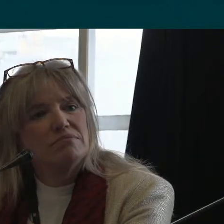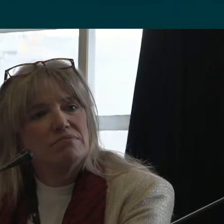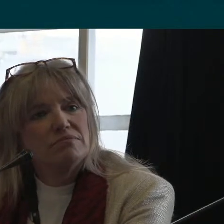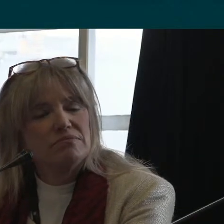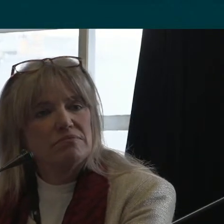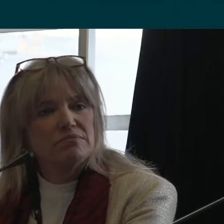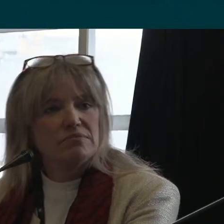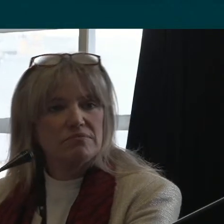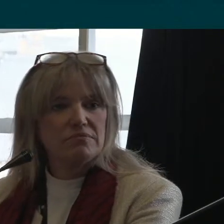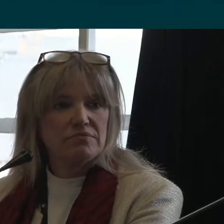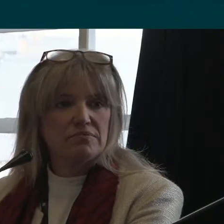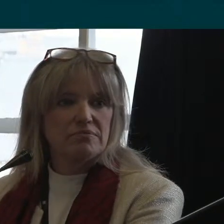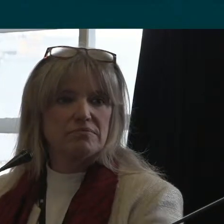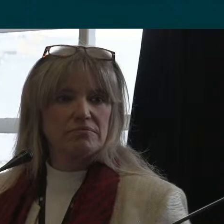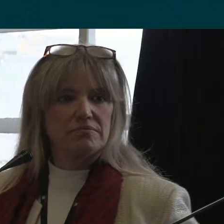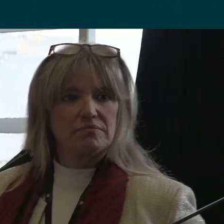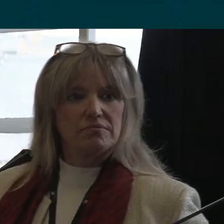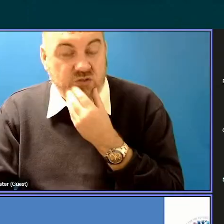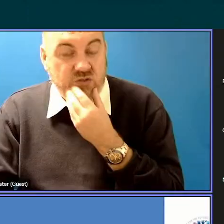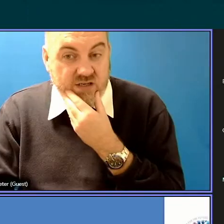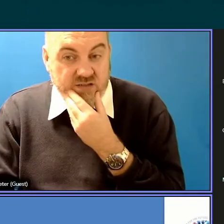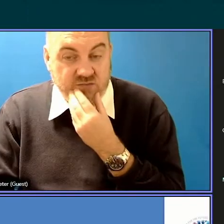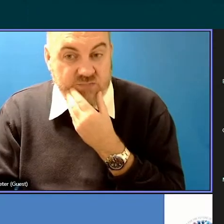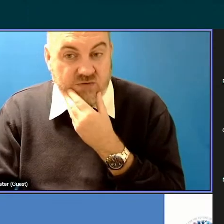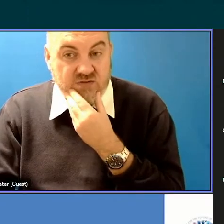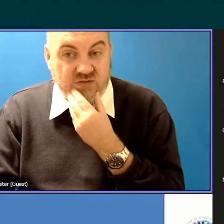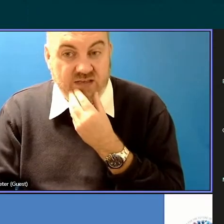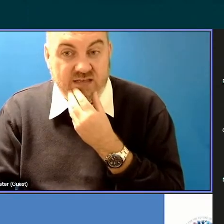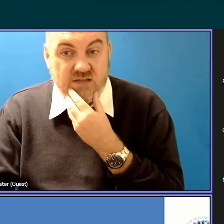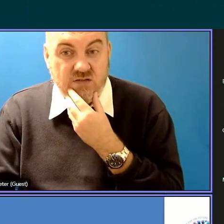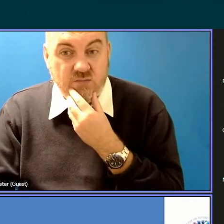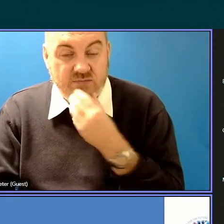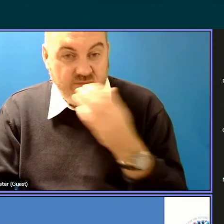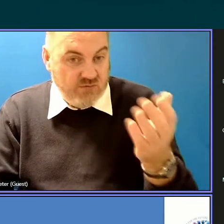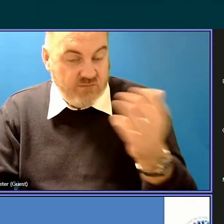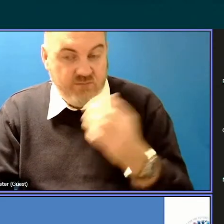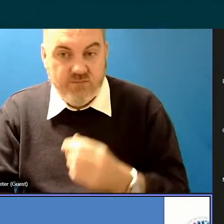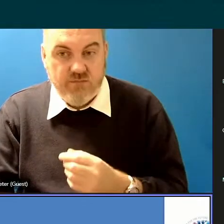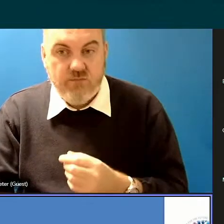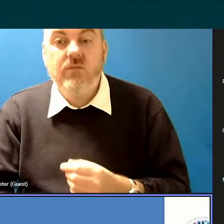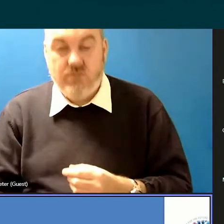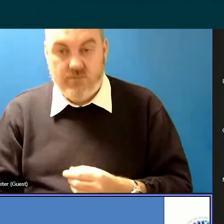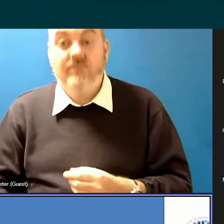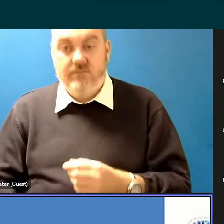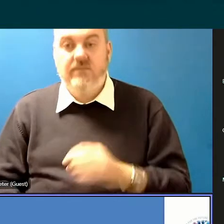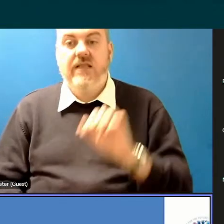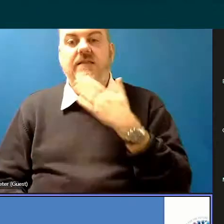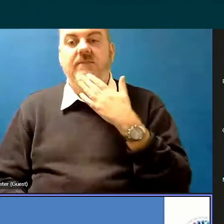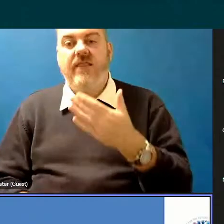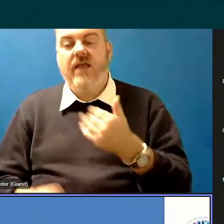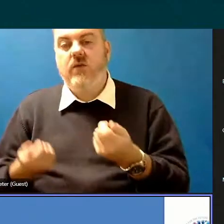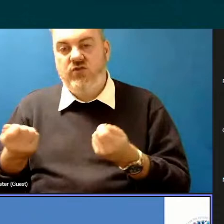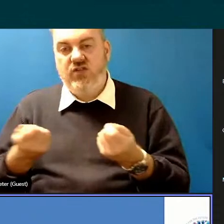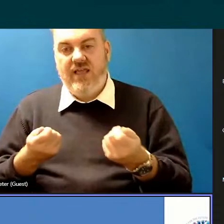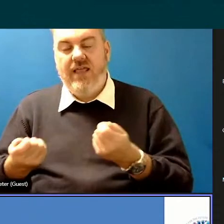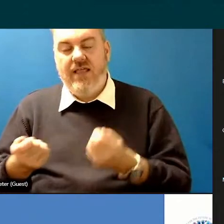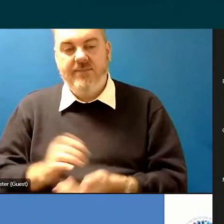So, Stephanie, would you like to respond to that? Yes, before? please. Yes, thank you.